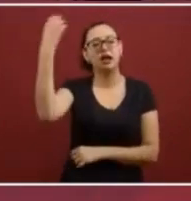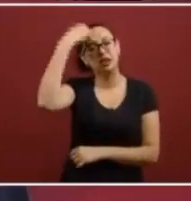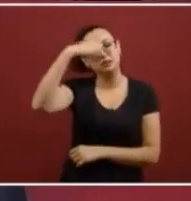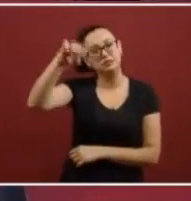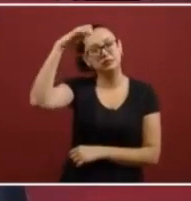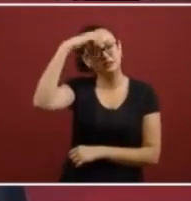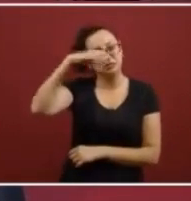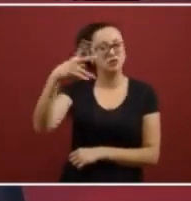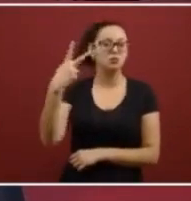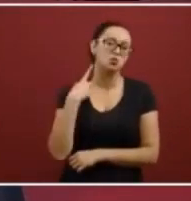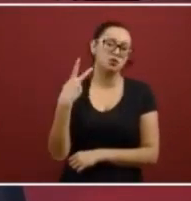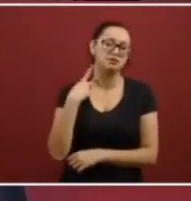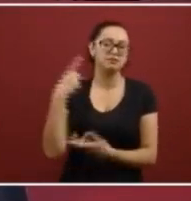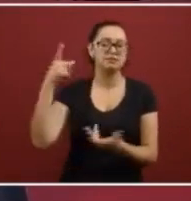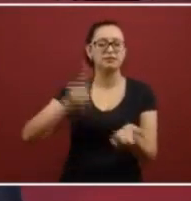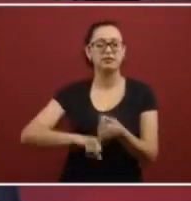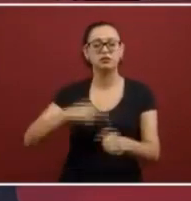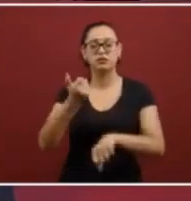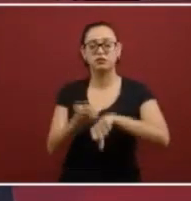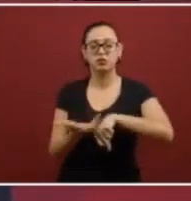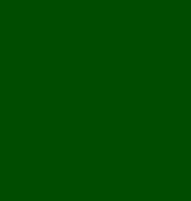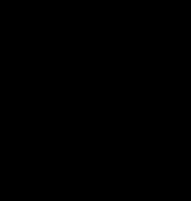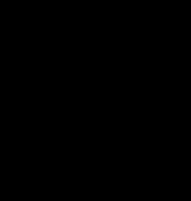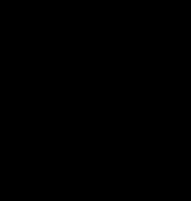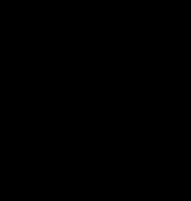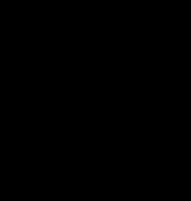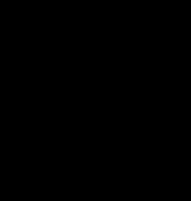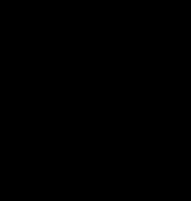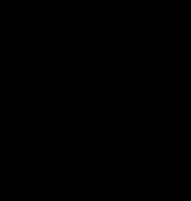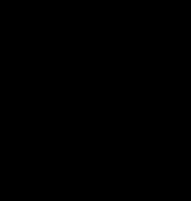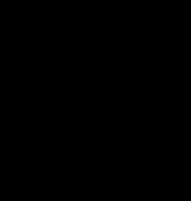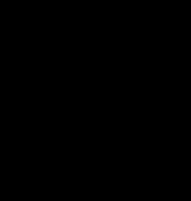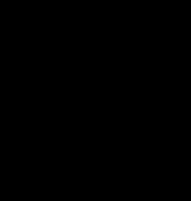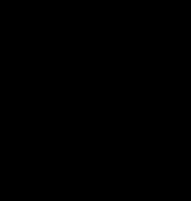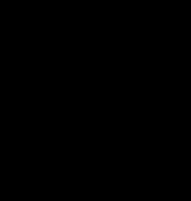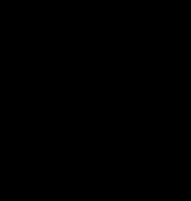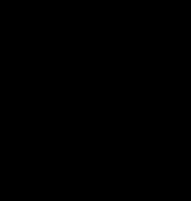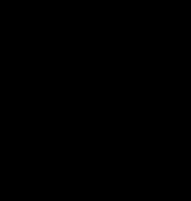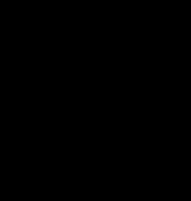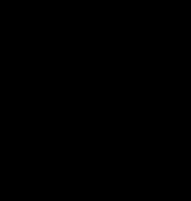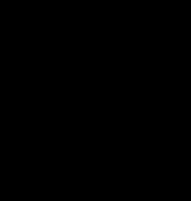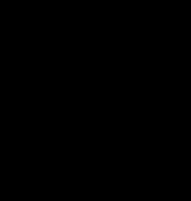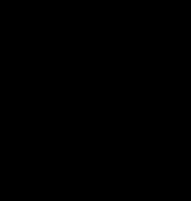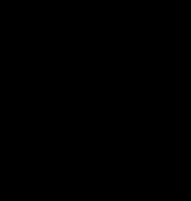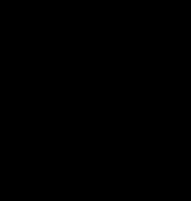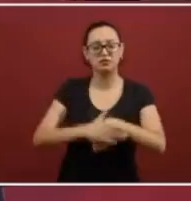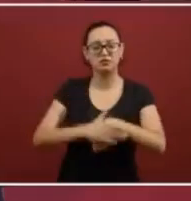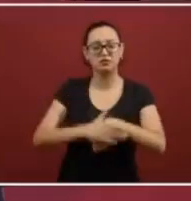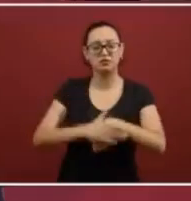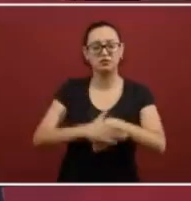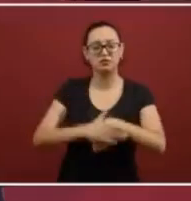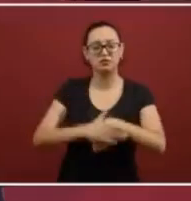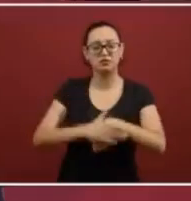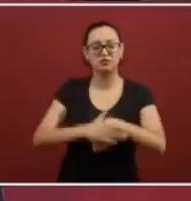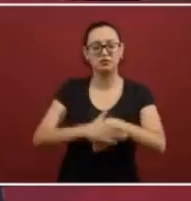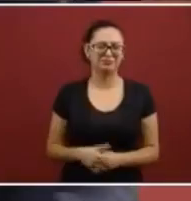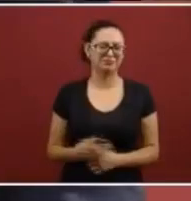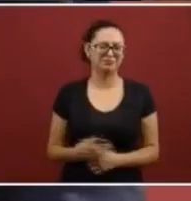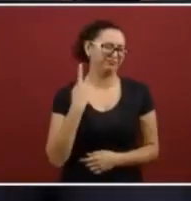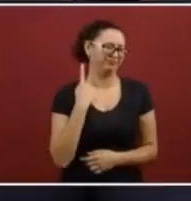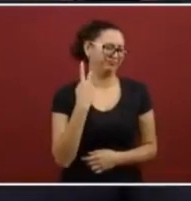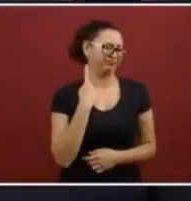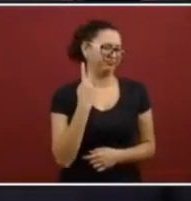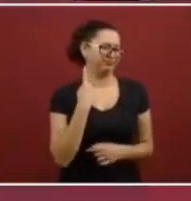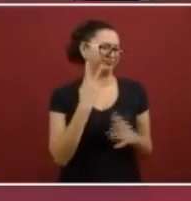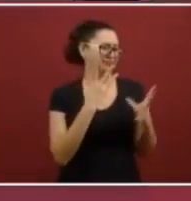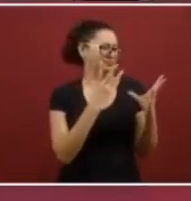administración pública, squares for para la política. politics Hay or políticos administration. Like there's no place for